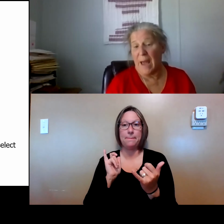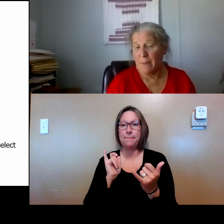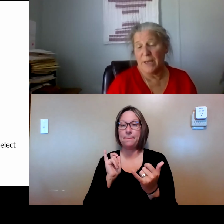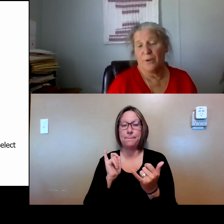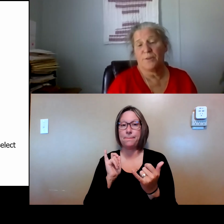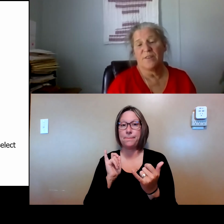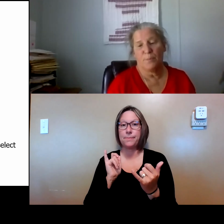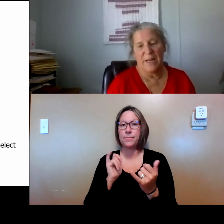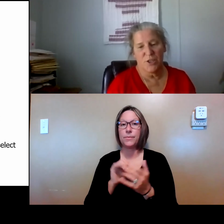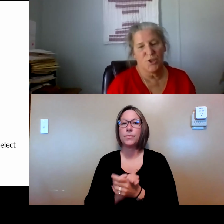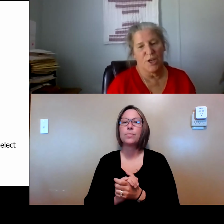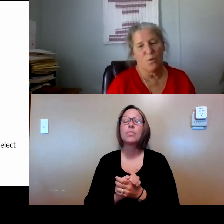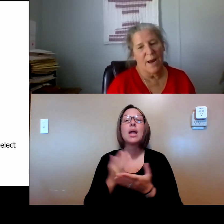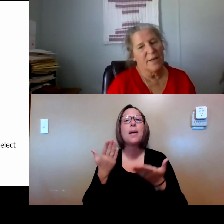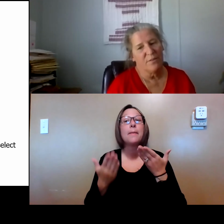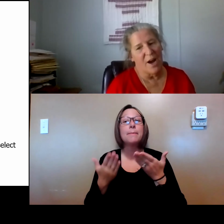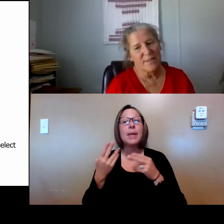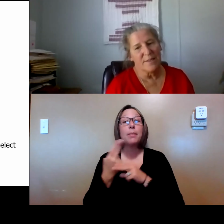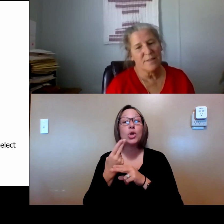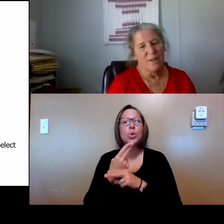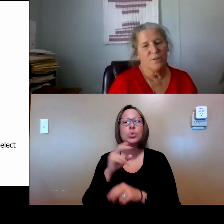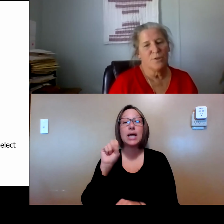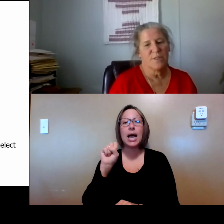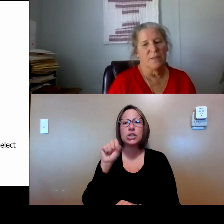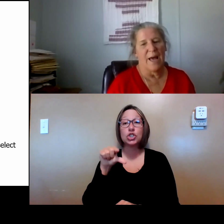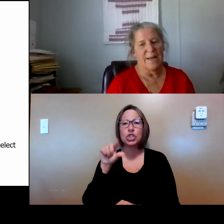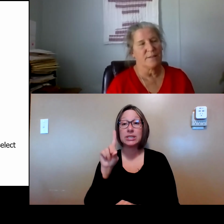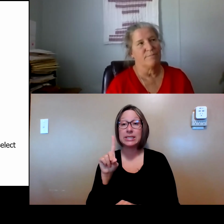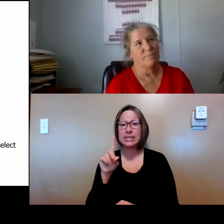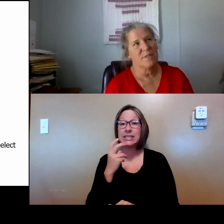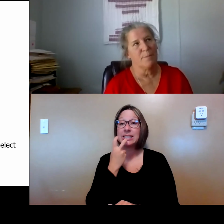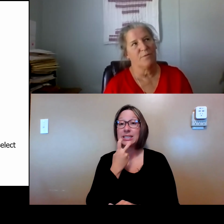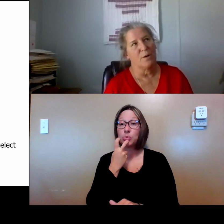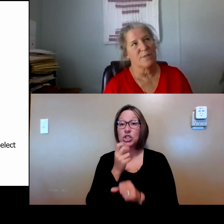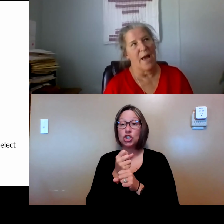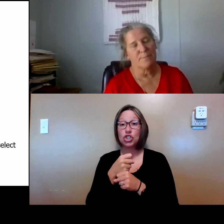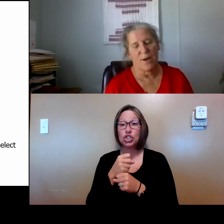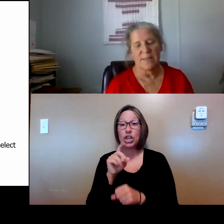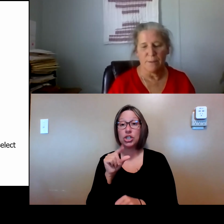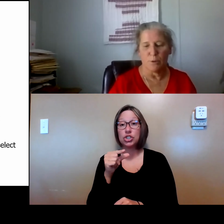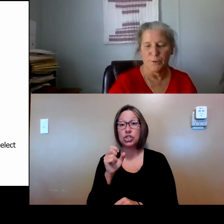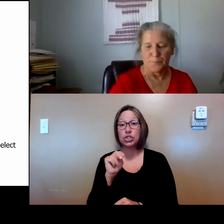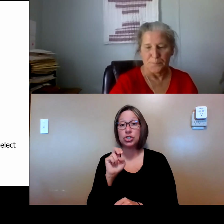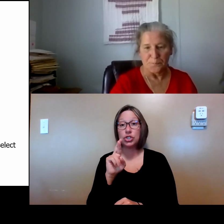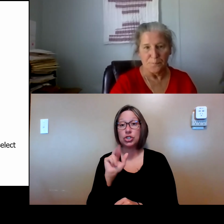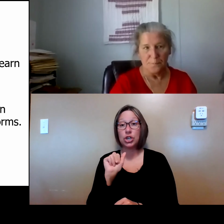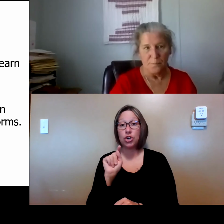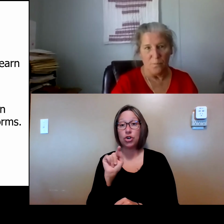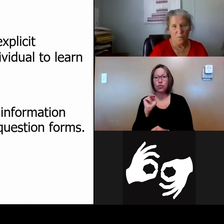they may be using speech generating devices to select some of those abstract symbols.